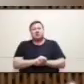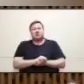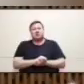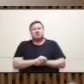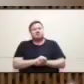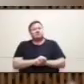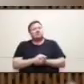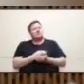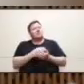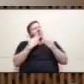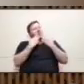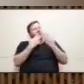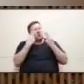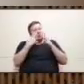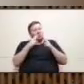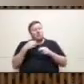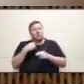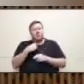Thank you, Honorable Member.